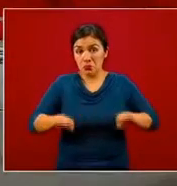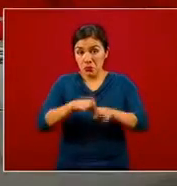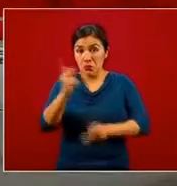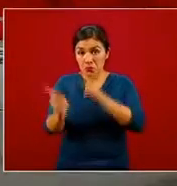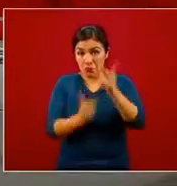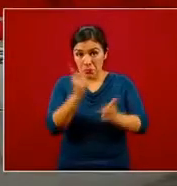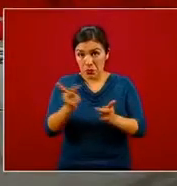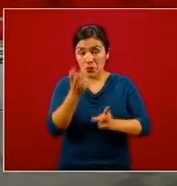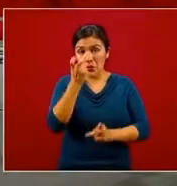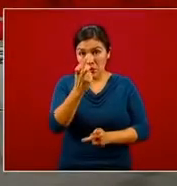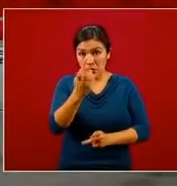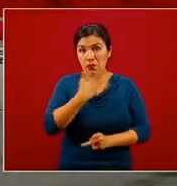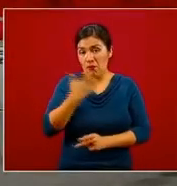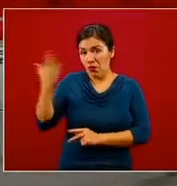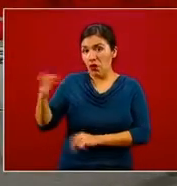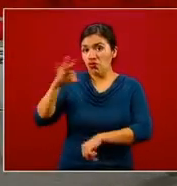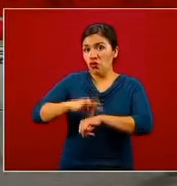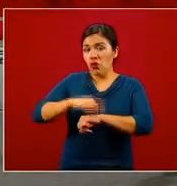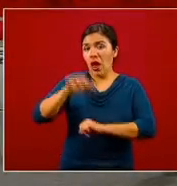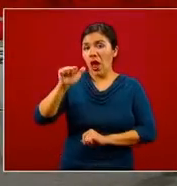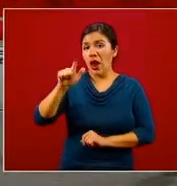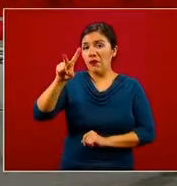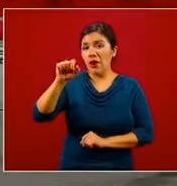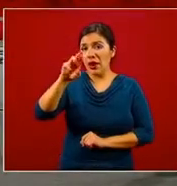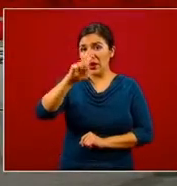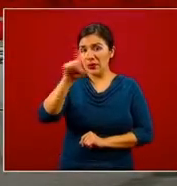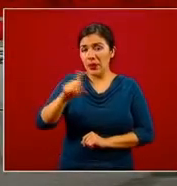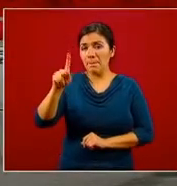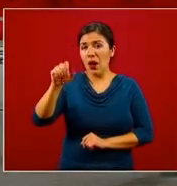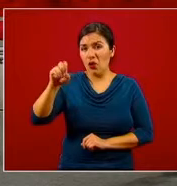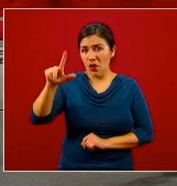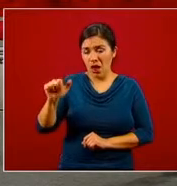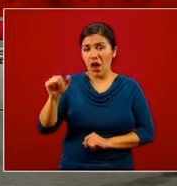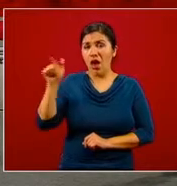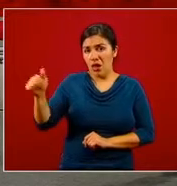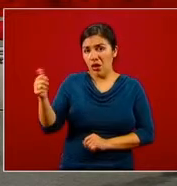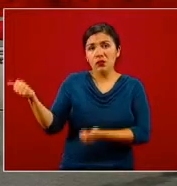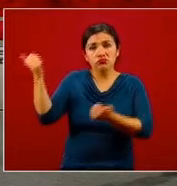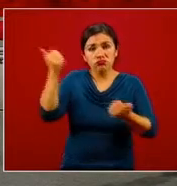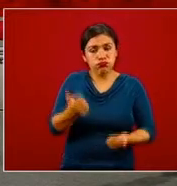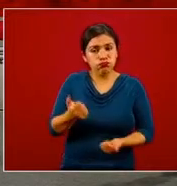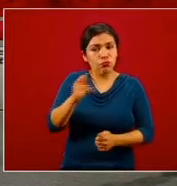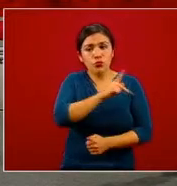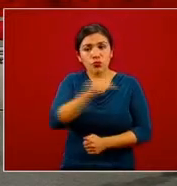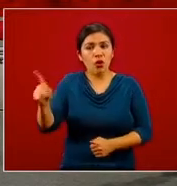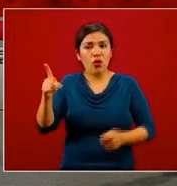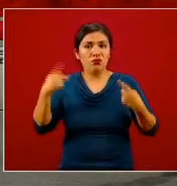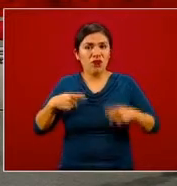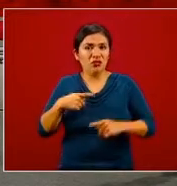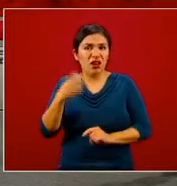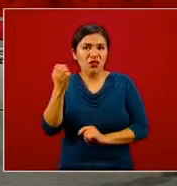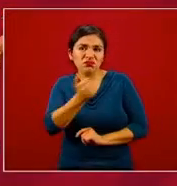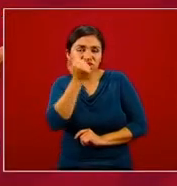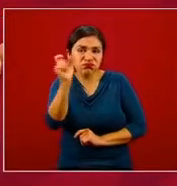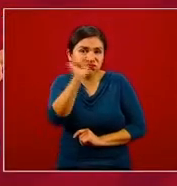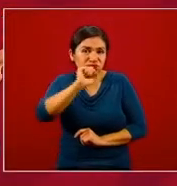Question cannot be heard very well. Can you explain them, please? It's a very good question. It's very important. And